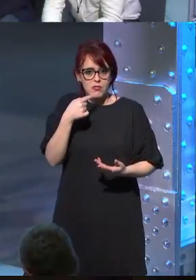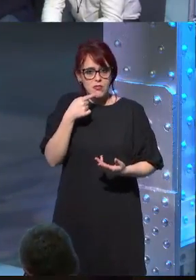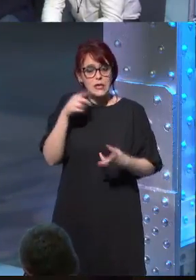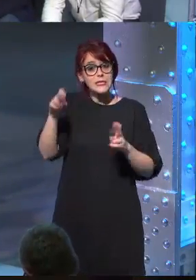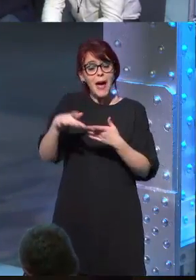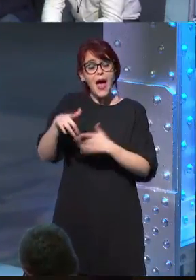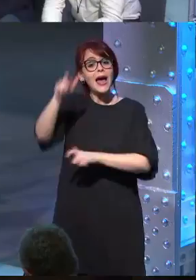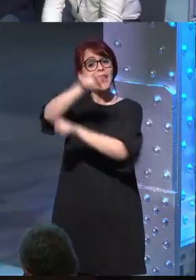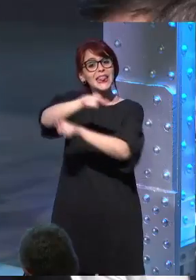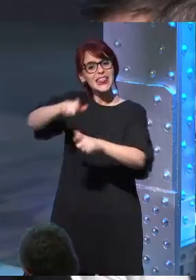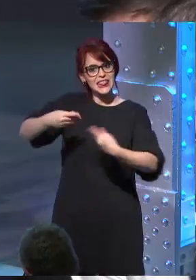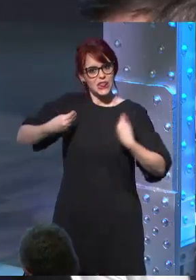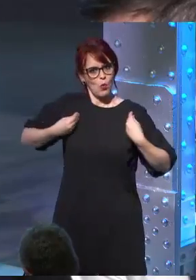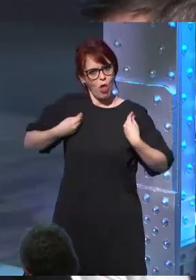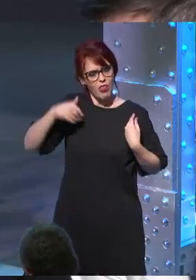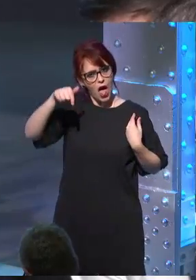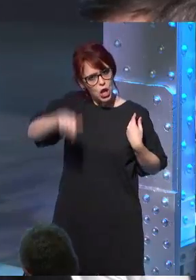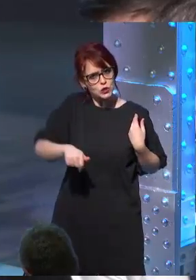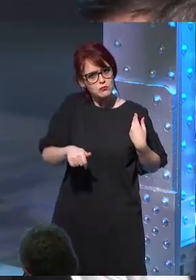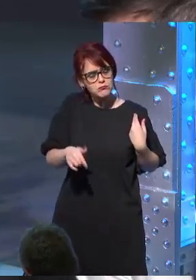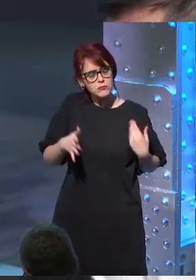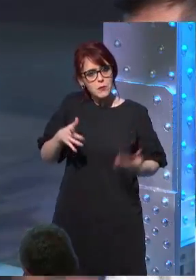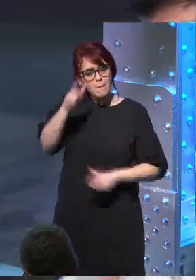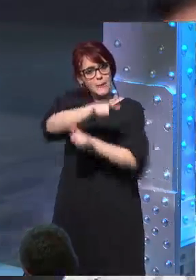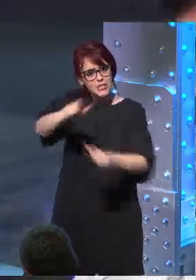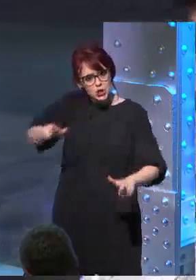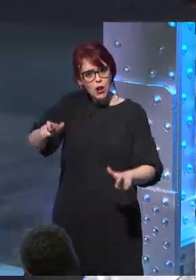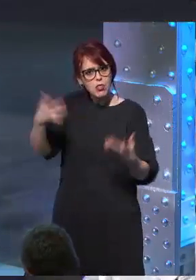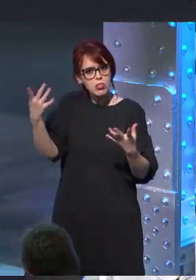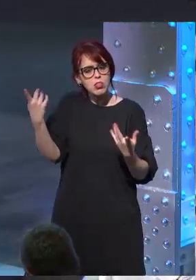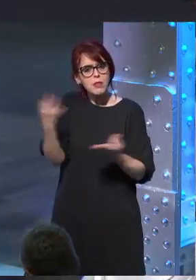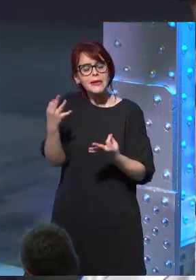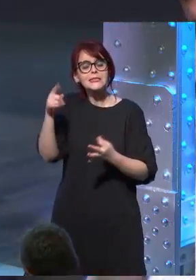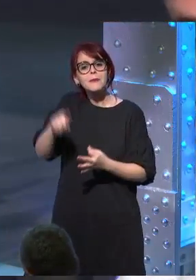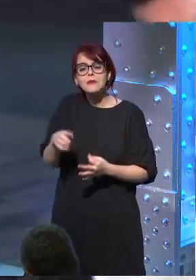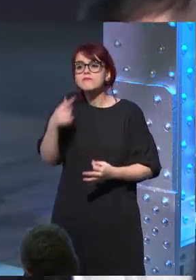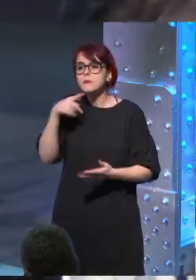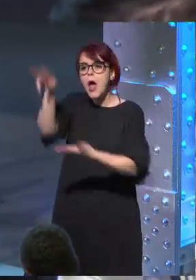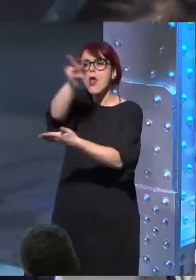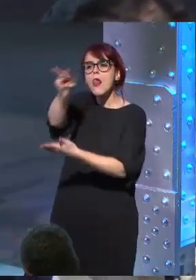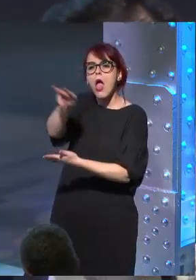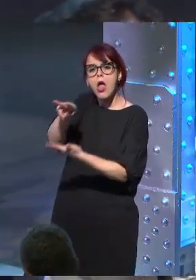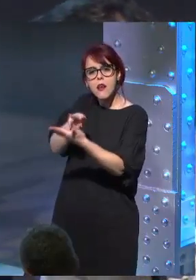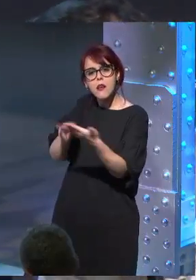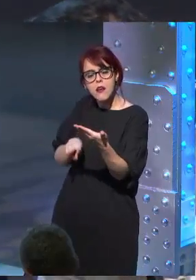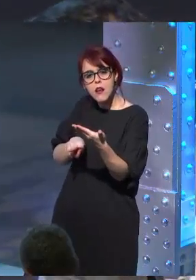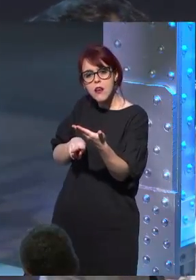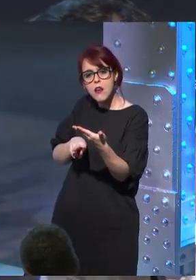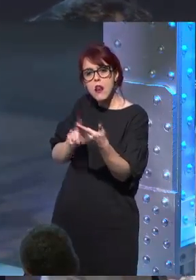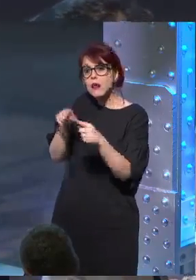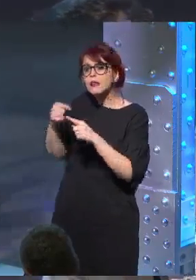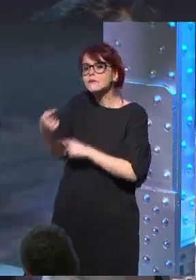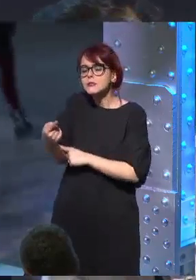Yes, regarding the responsibility, as citizens have a responsibility as consumers of